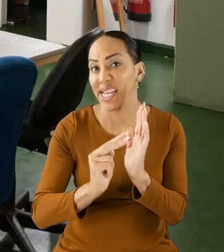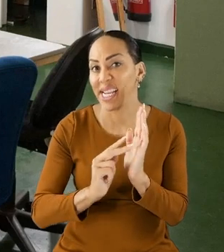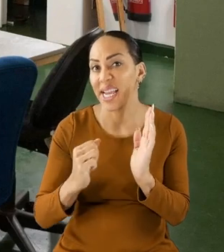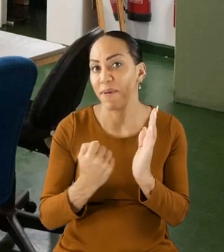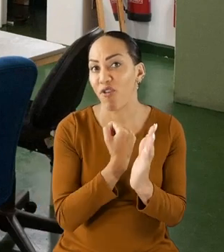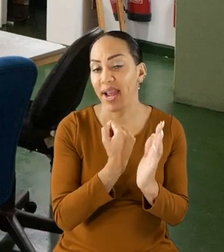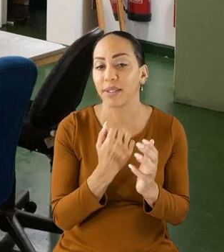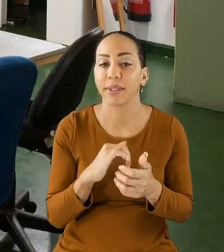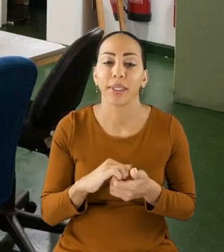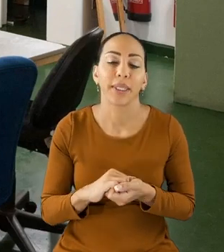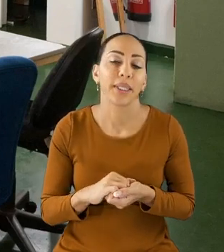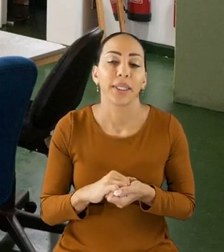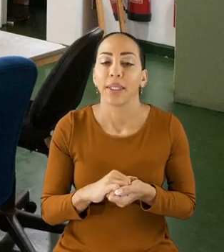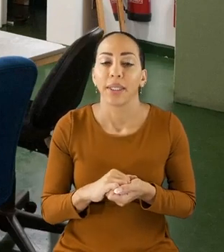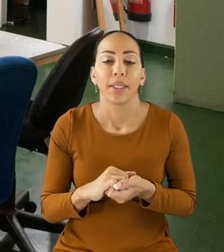it, I'm afraid, so